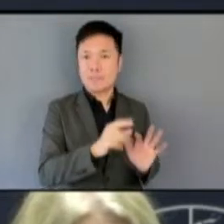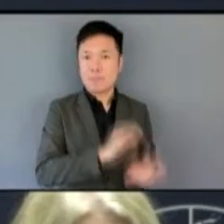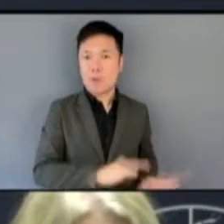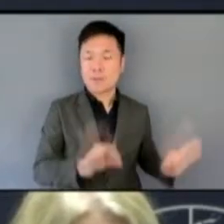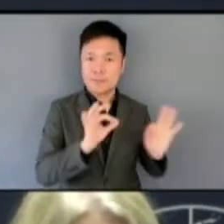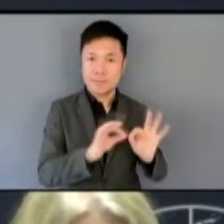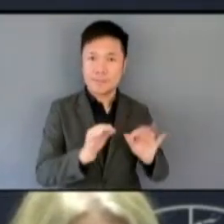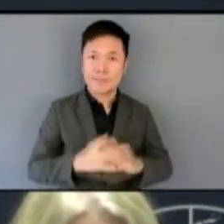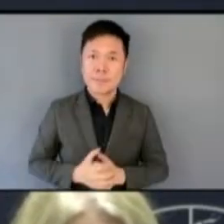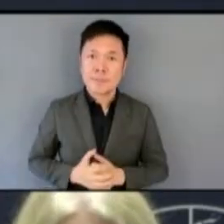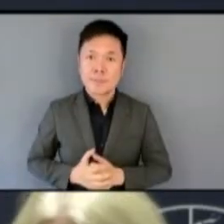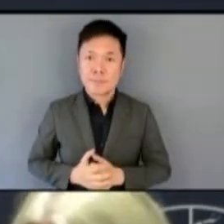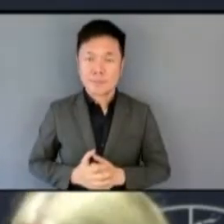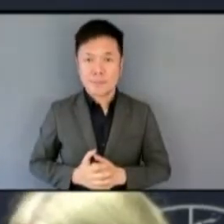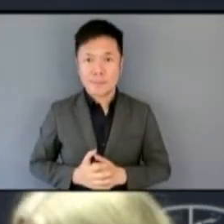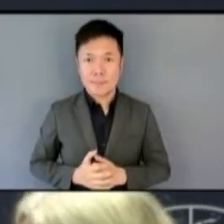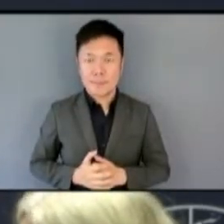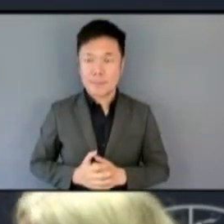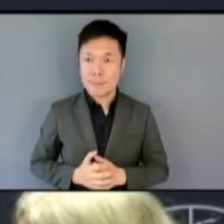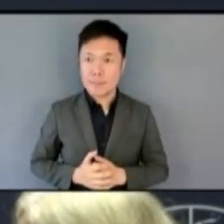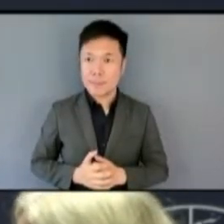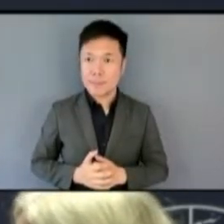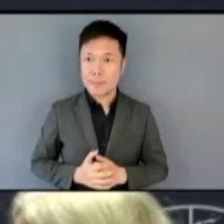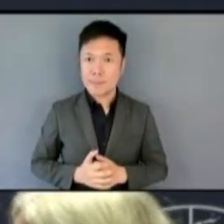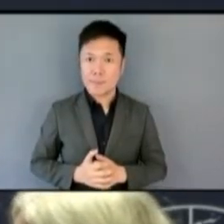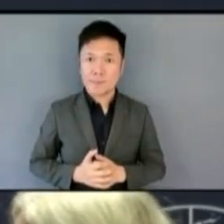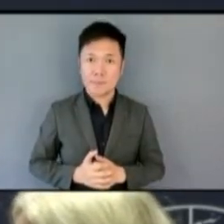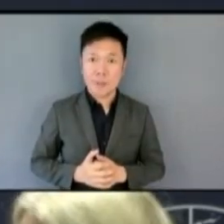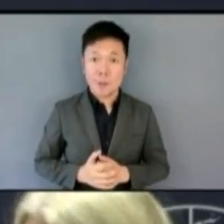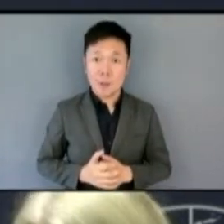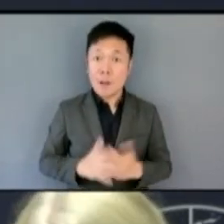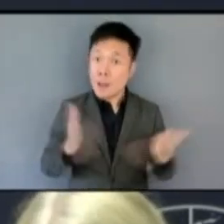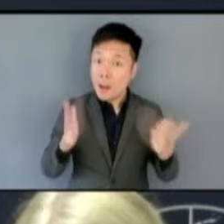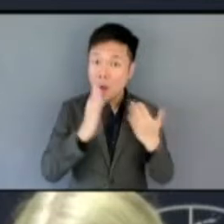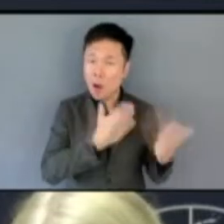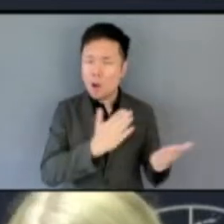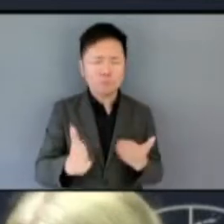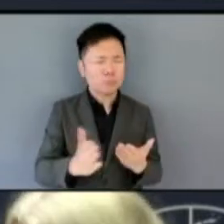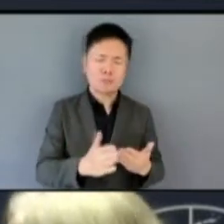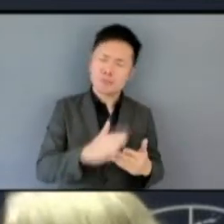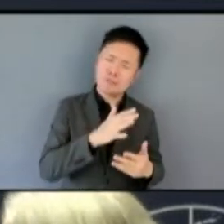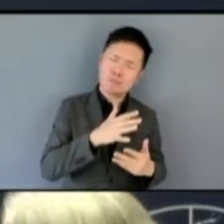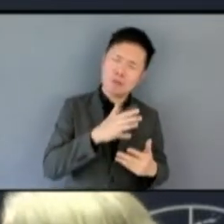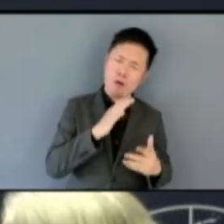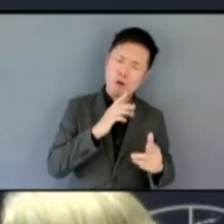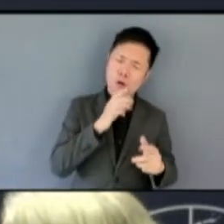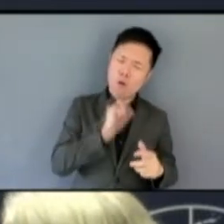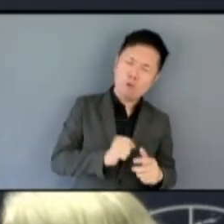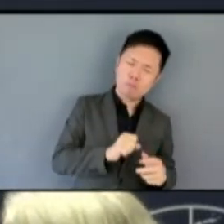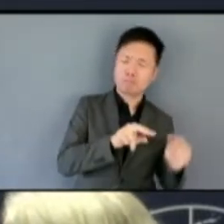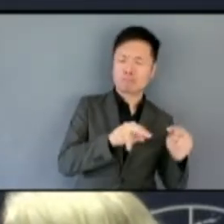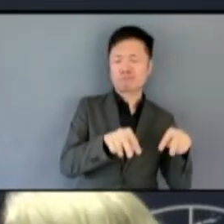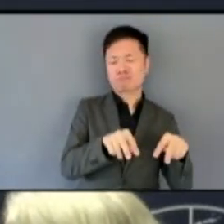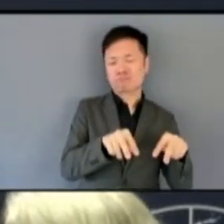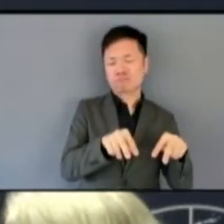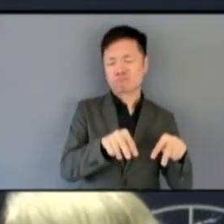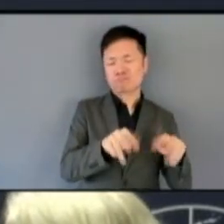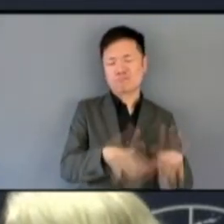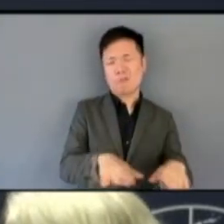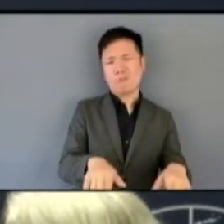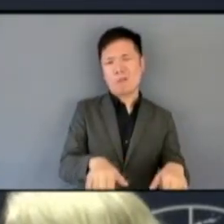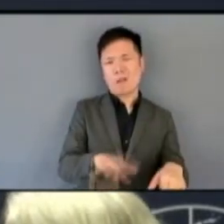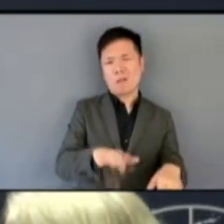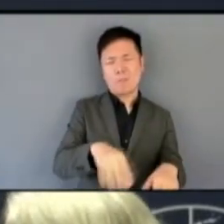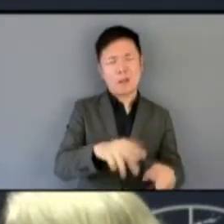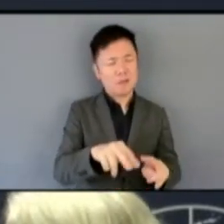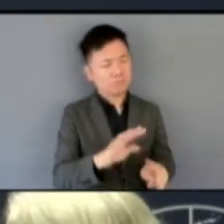by this is that a lot of times grandchildren and grandparents don't see each other as people, but they see this as my akong,